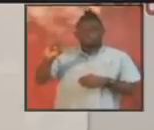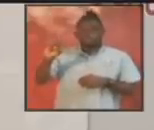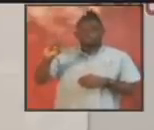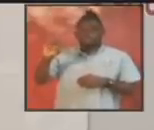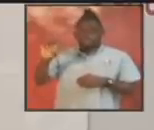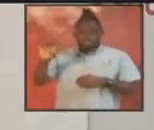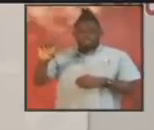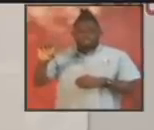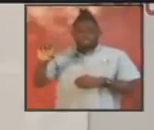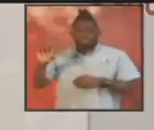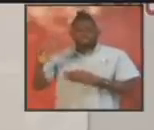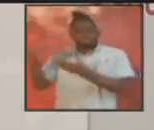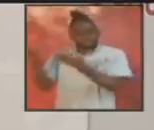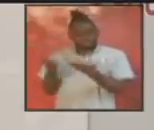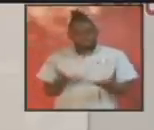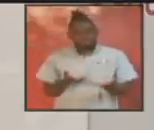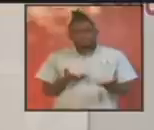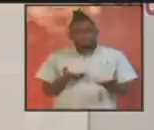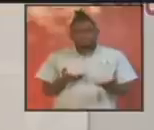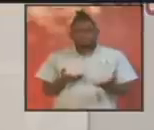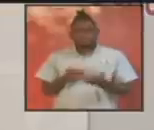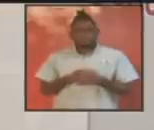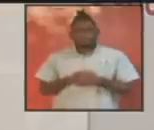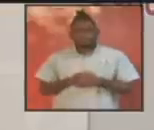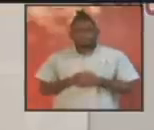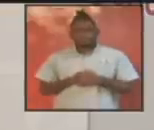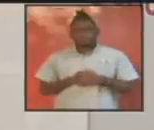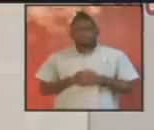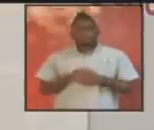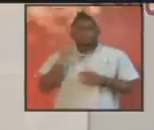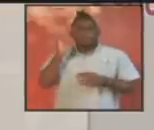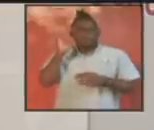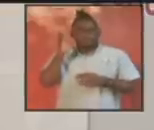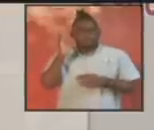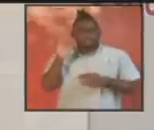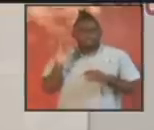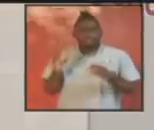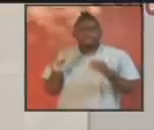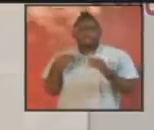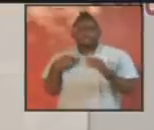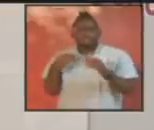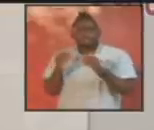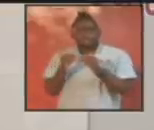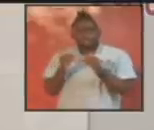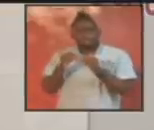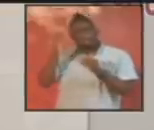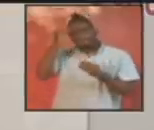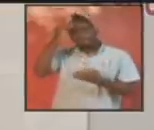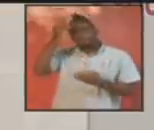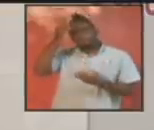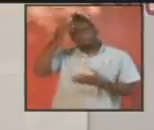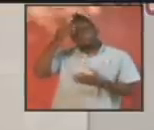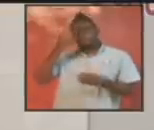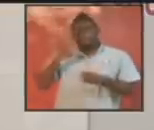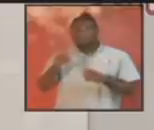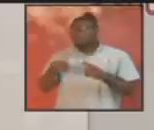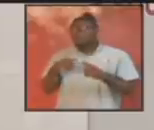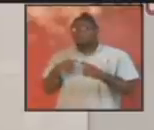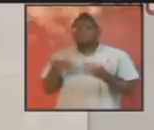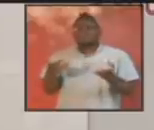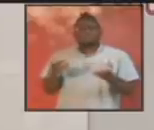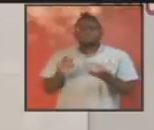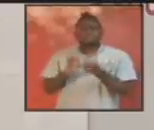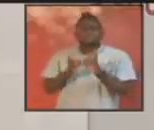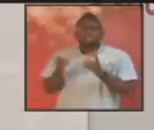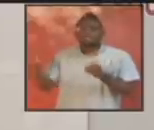are anticipating an update with respect to the estimated dates of arrival of those